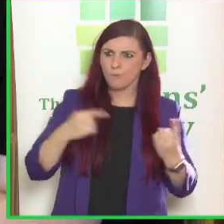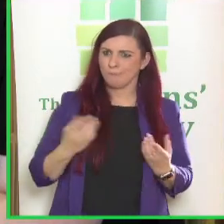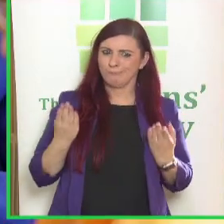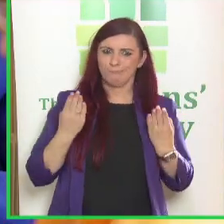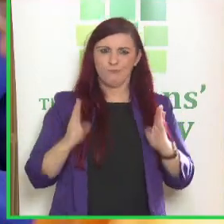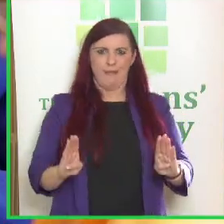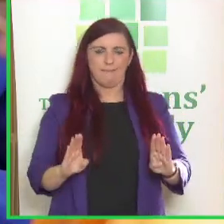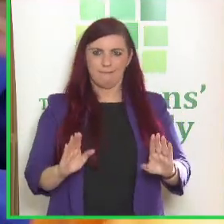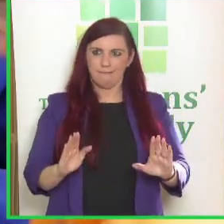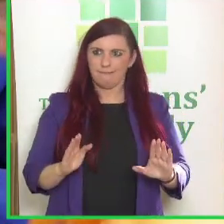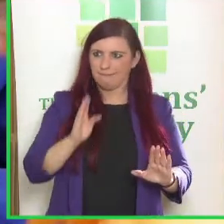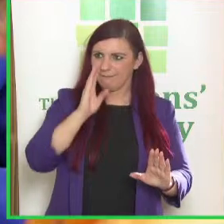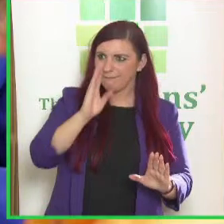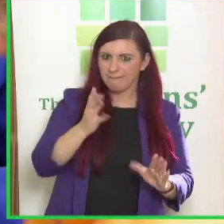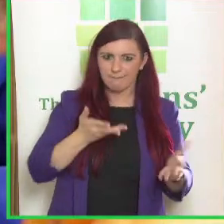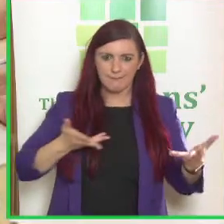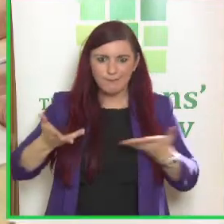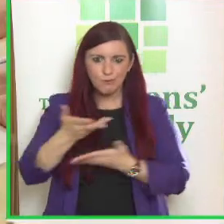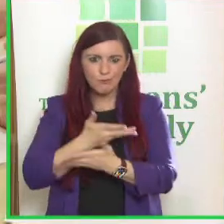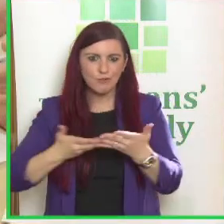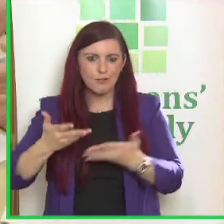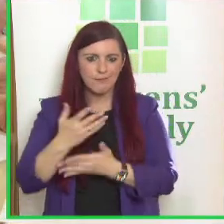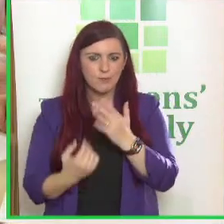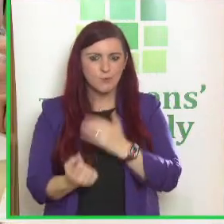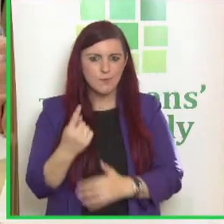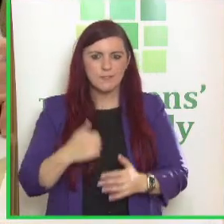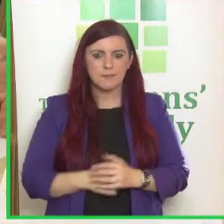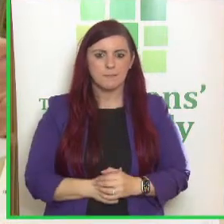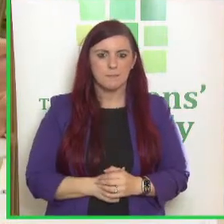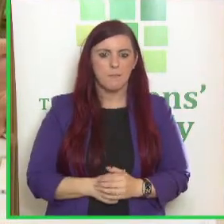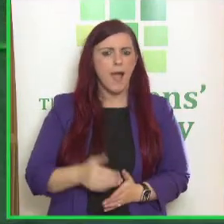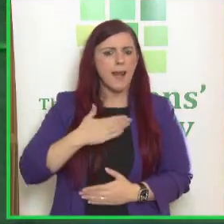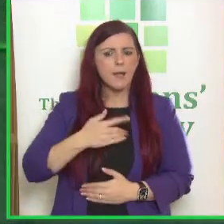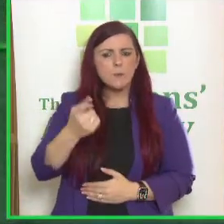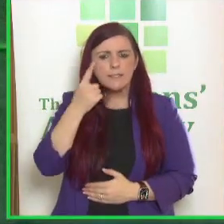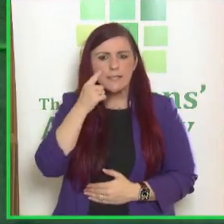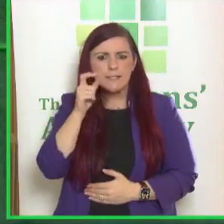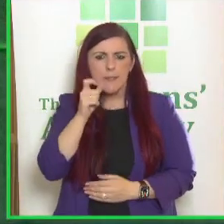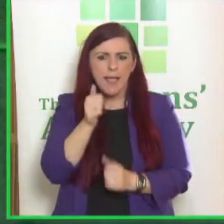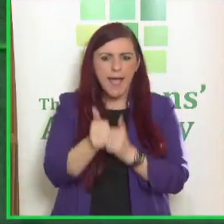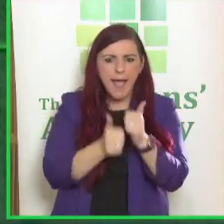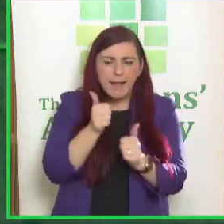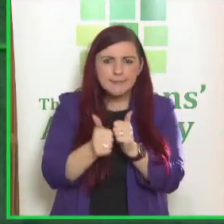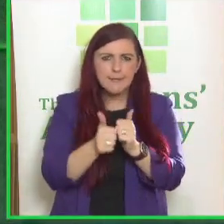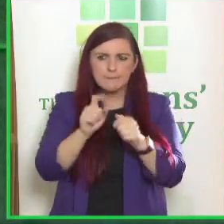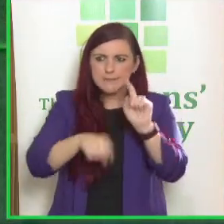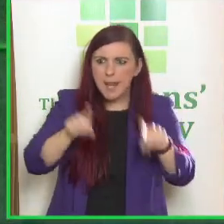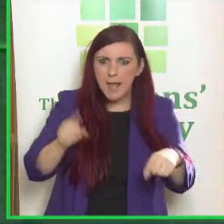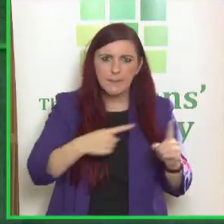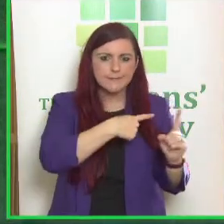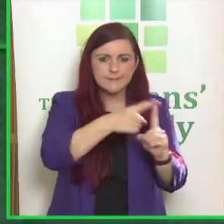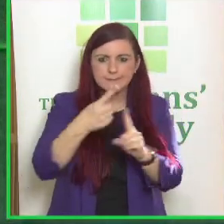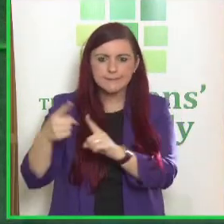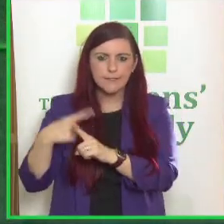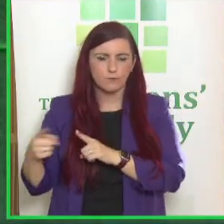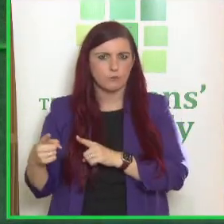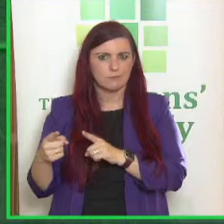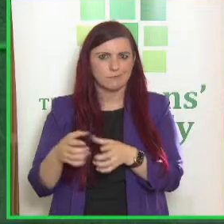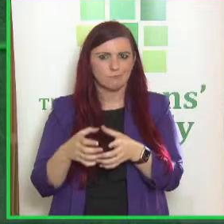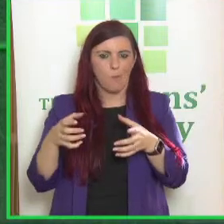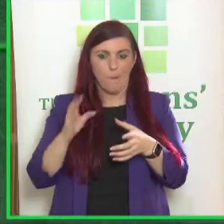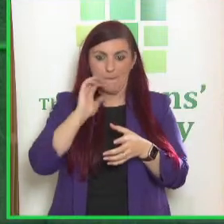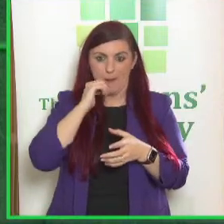their questioning and recommendations as we go through the process. But what I would like to see is something active and dynamic grow, because you